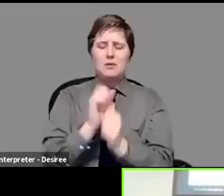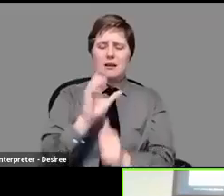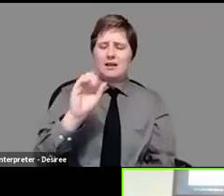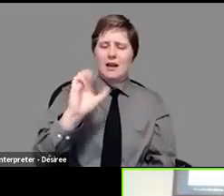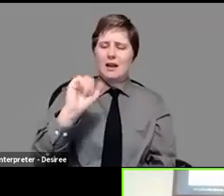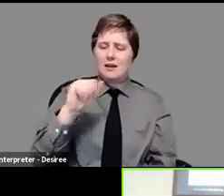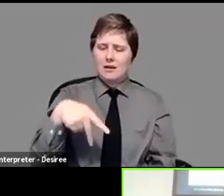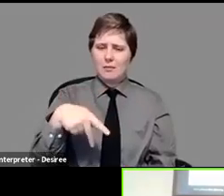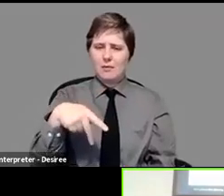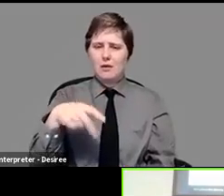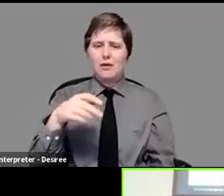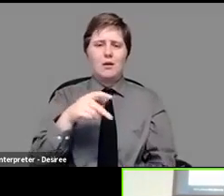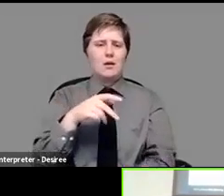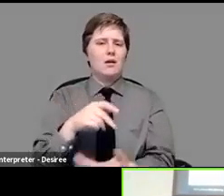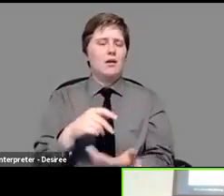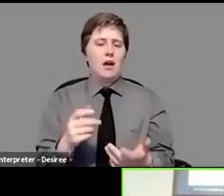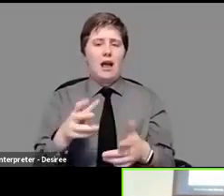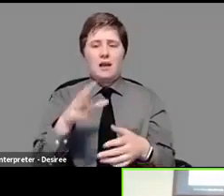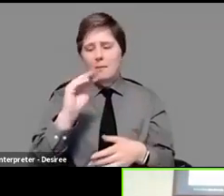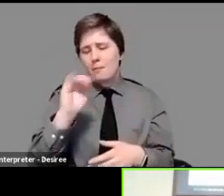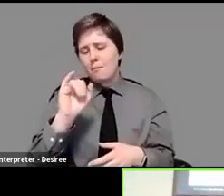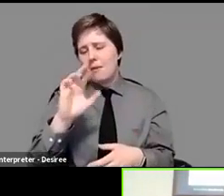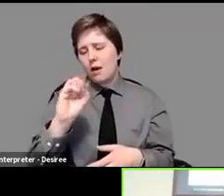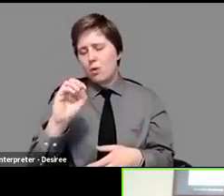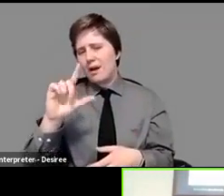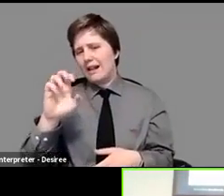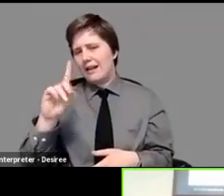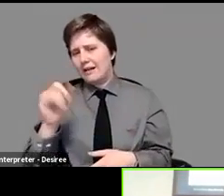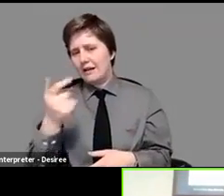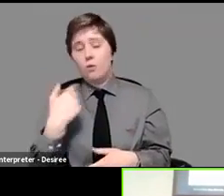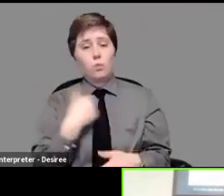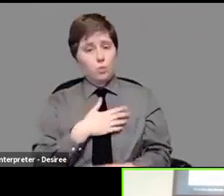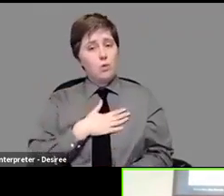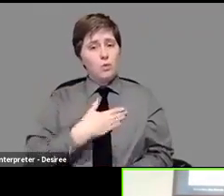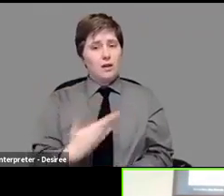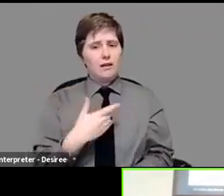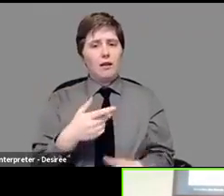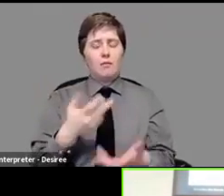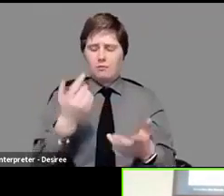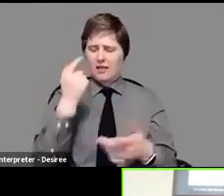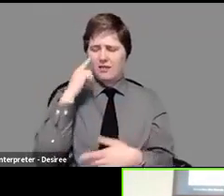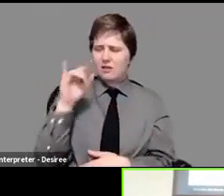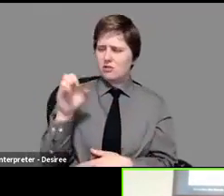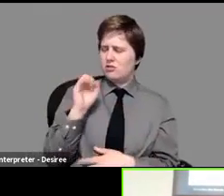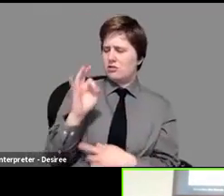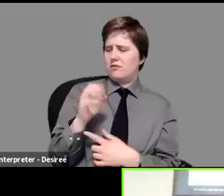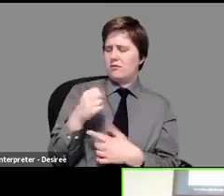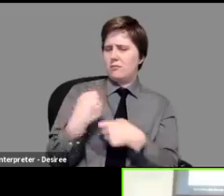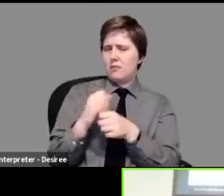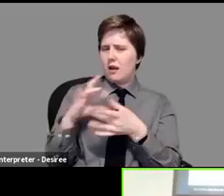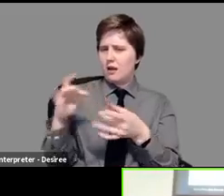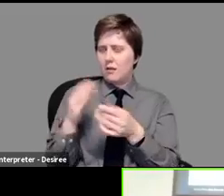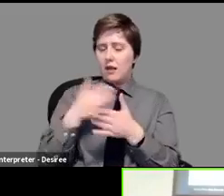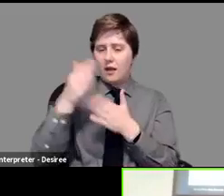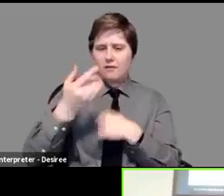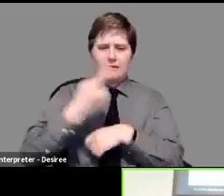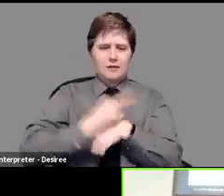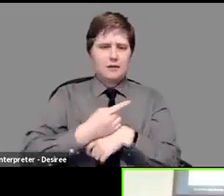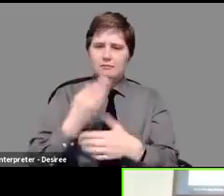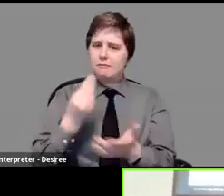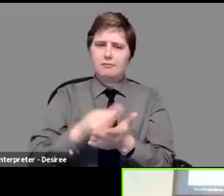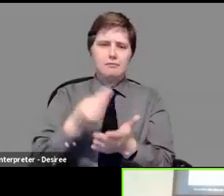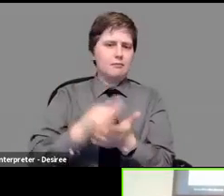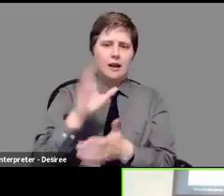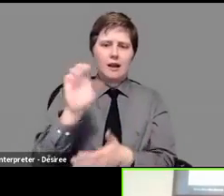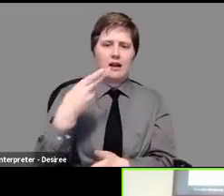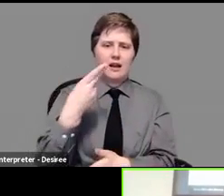as well as with microlending, we are more than willing to lend out. I think Jeff made the comment that at the end of the day, it's cash flow, right?